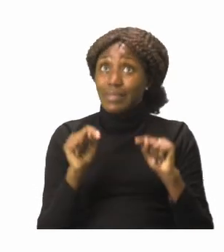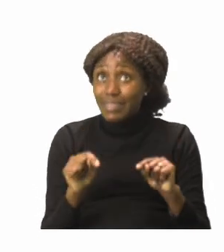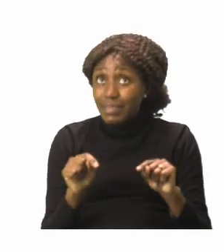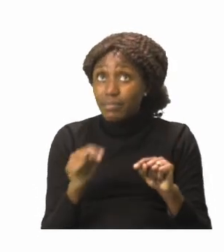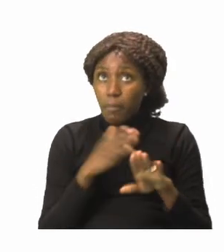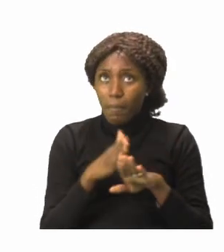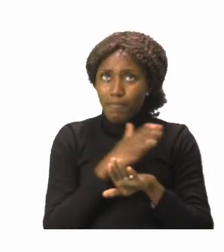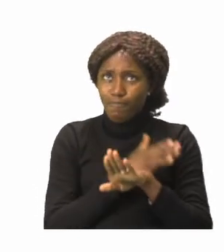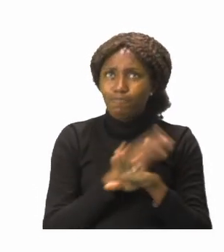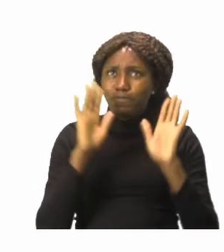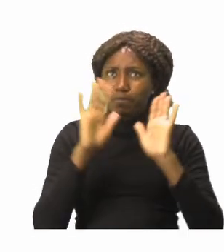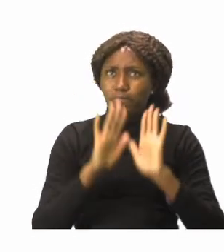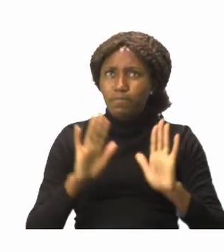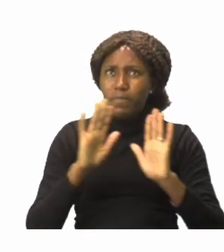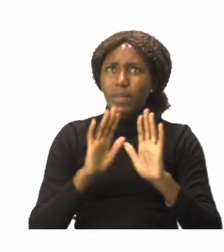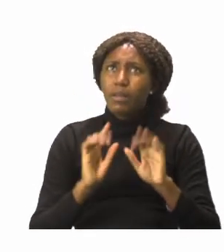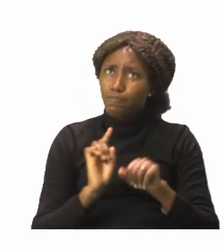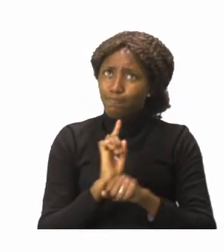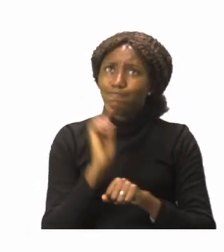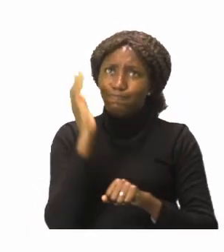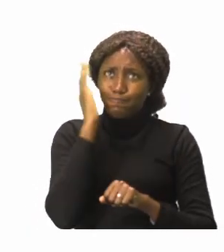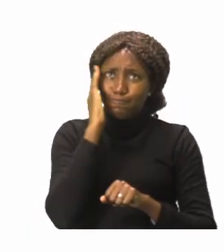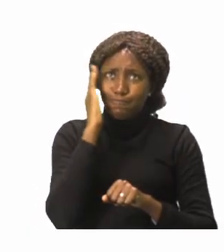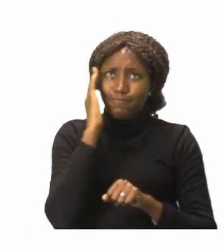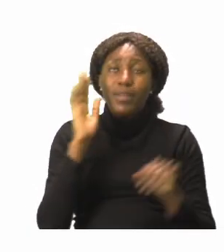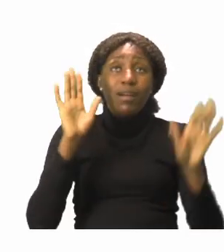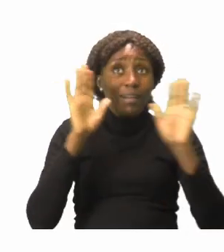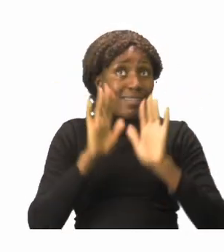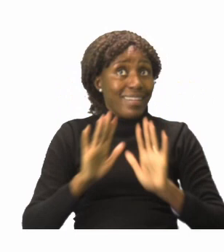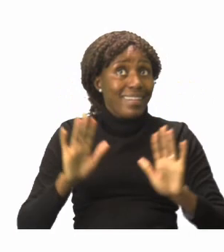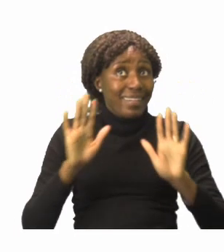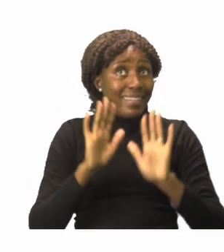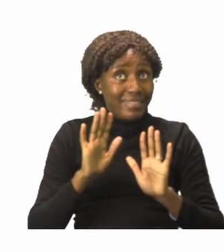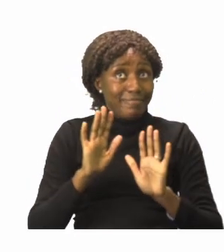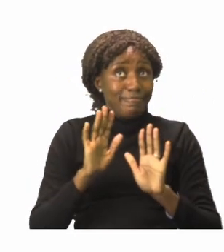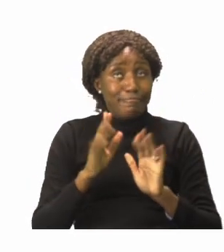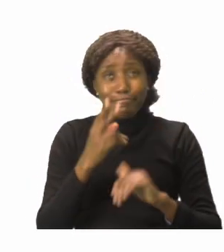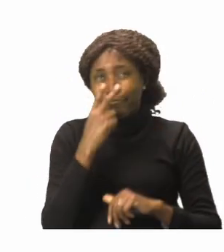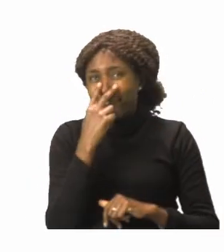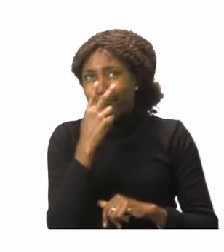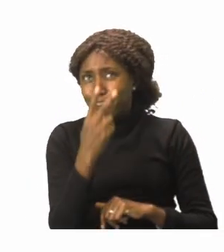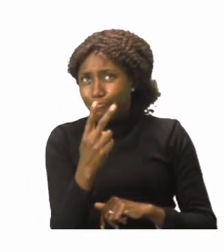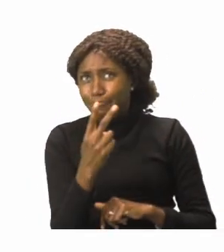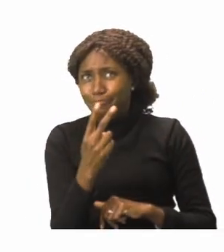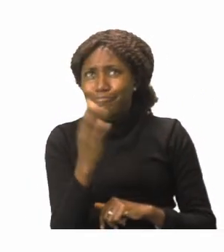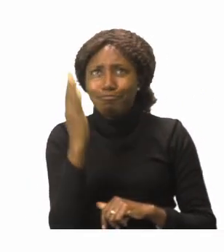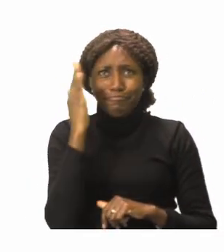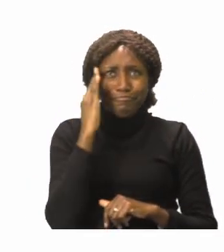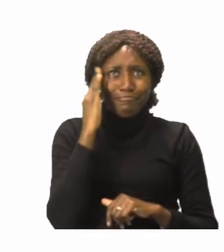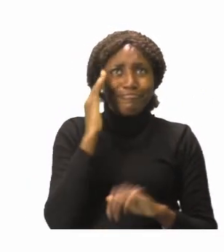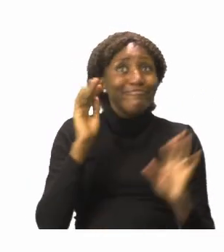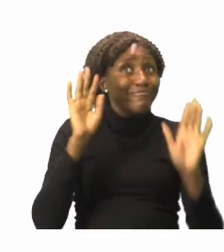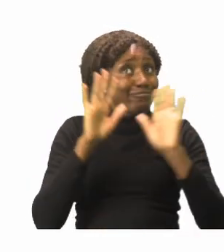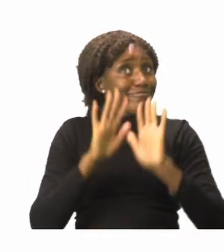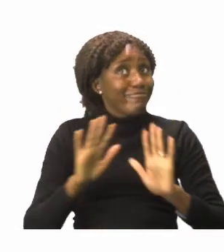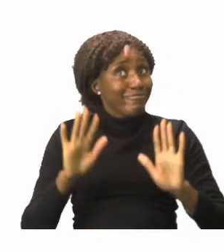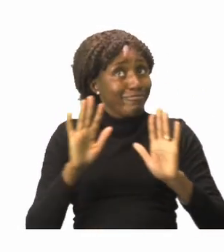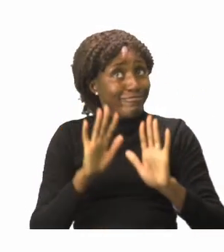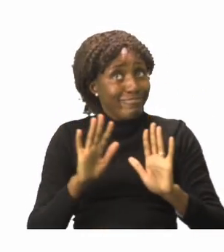we actually need to know our colors. So let's take a look and see if we still remember our